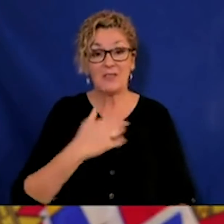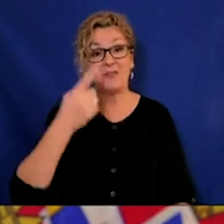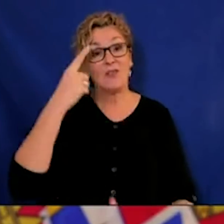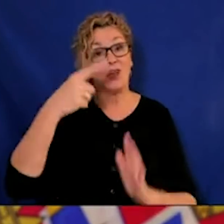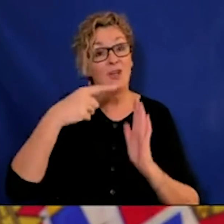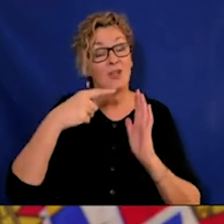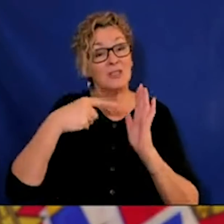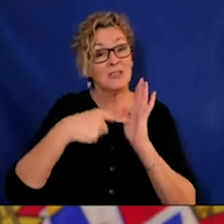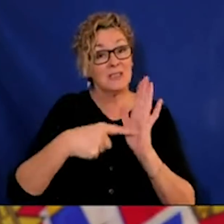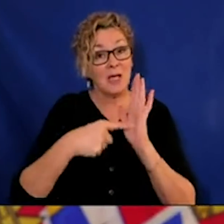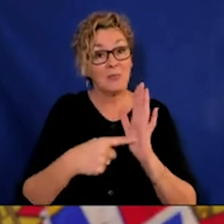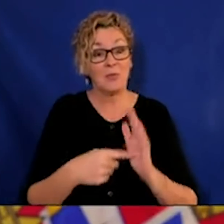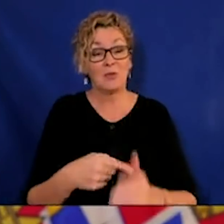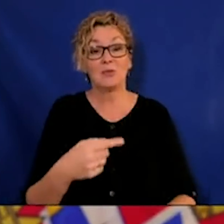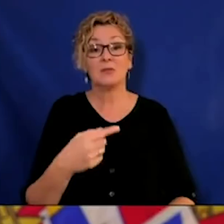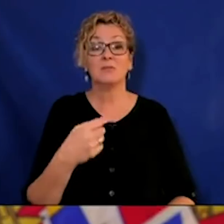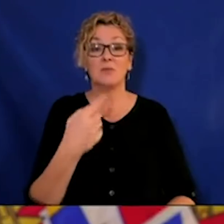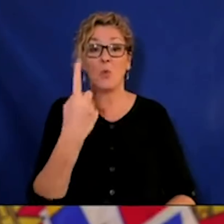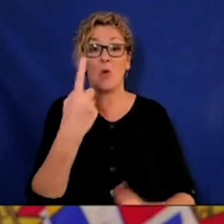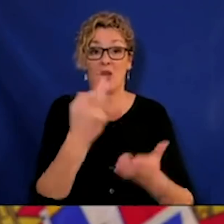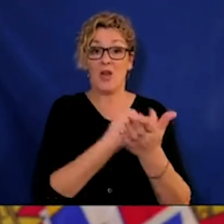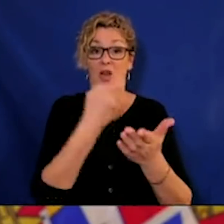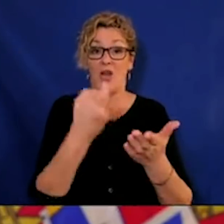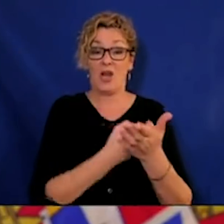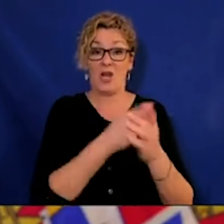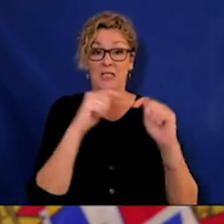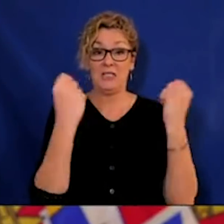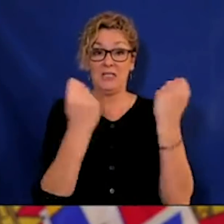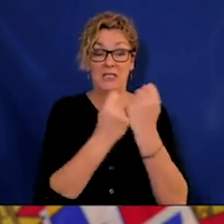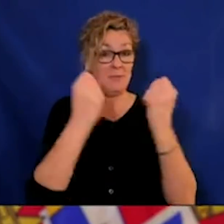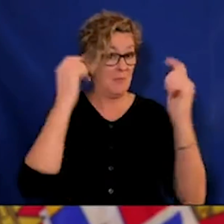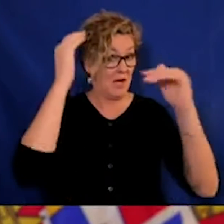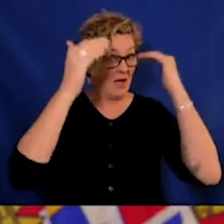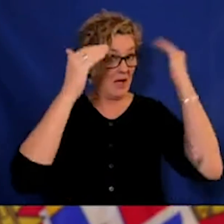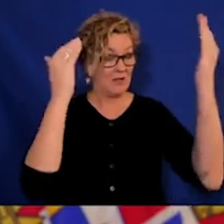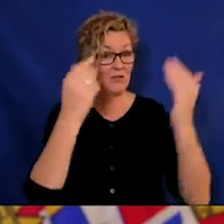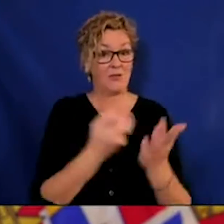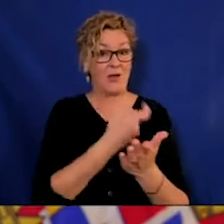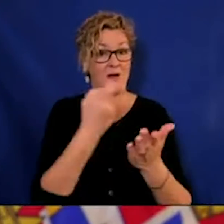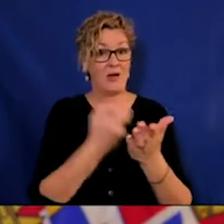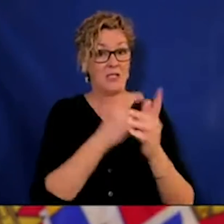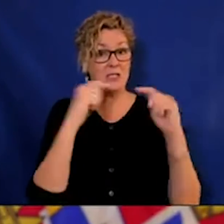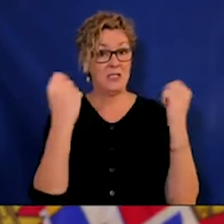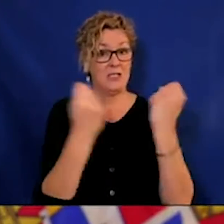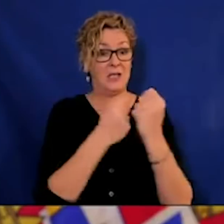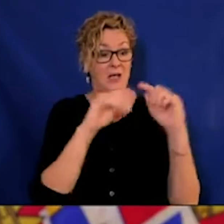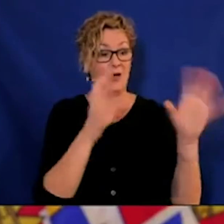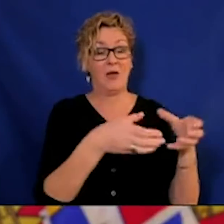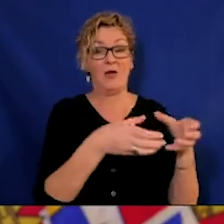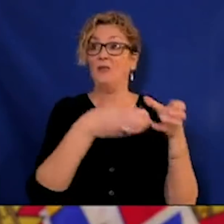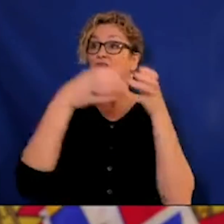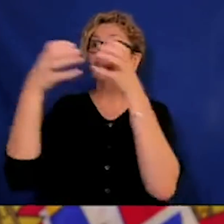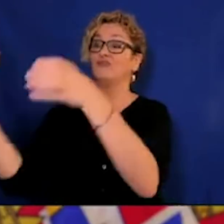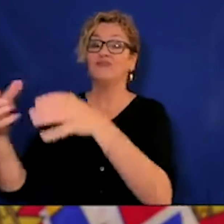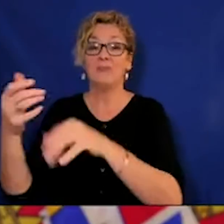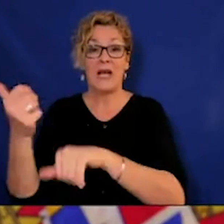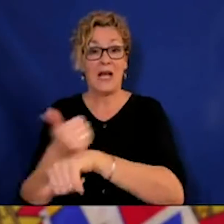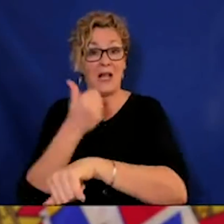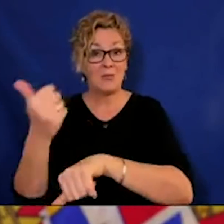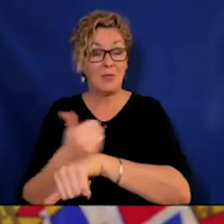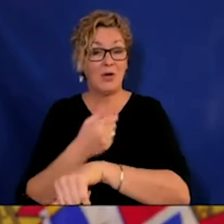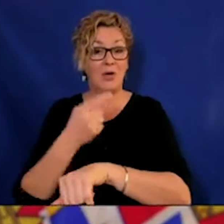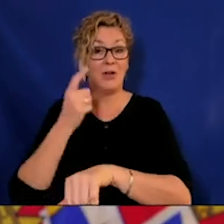and now there are dozens of people who are infected, and it has spread in the community. We need to stop right